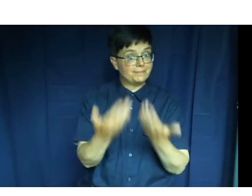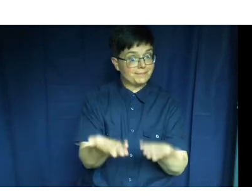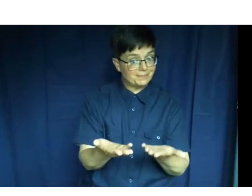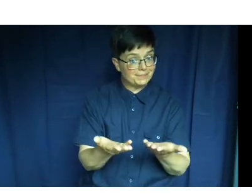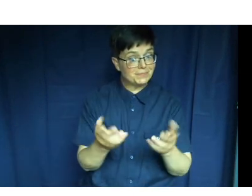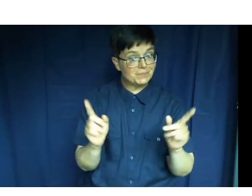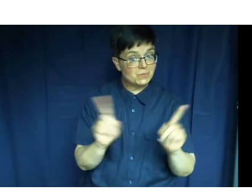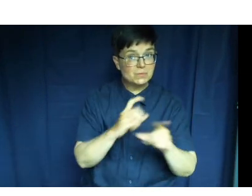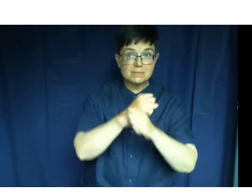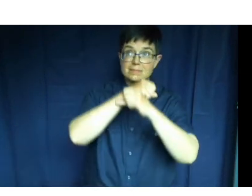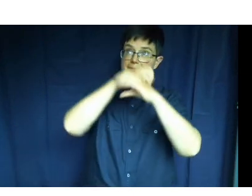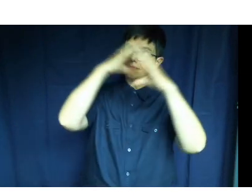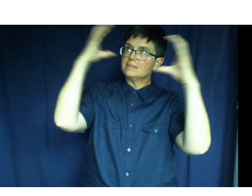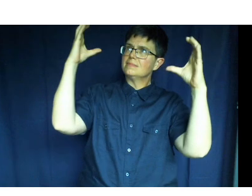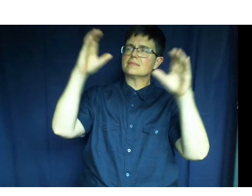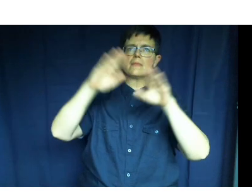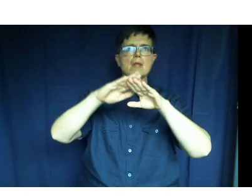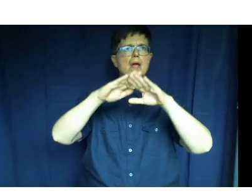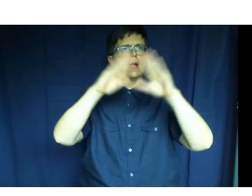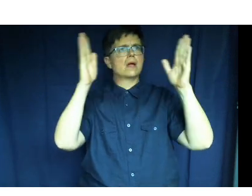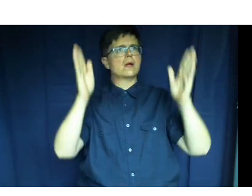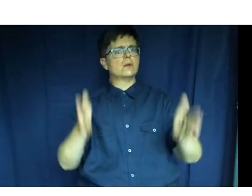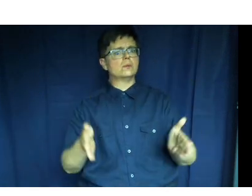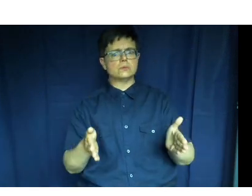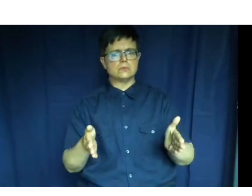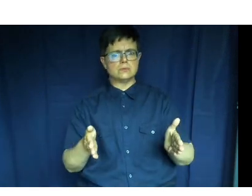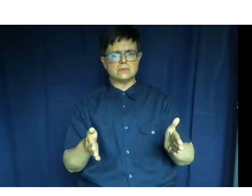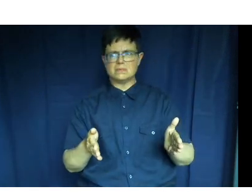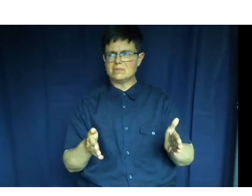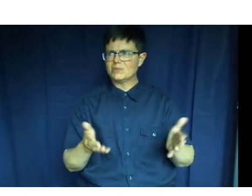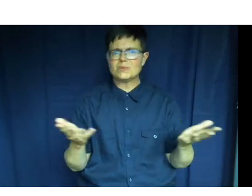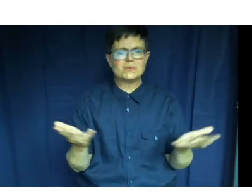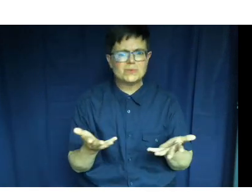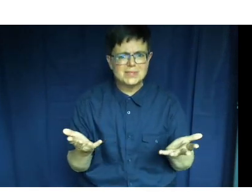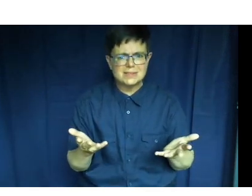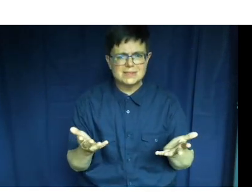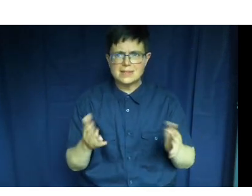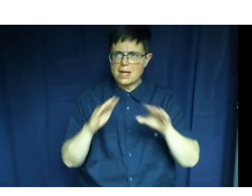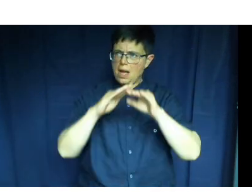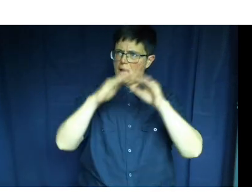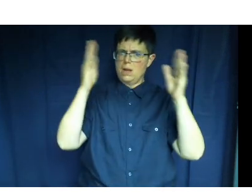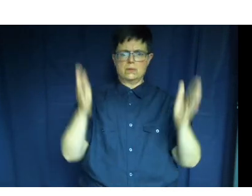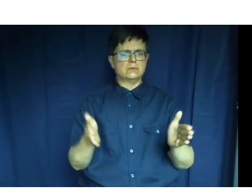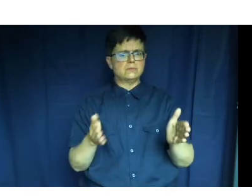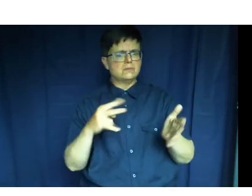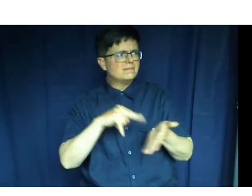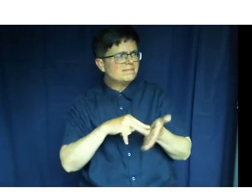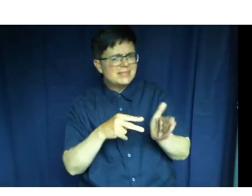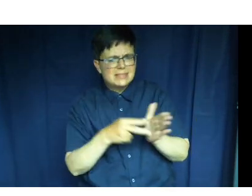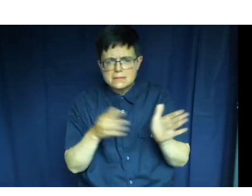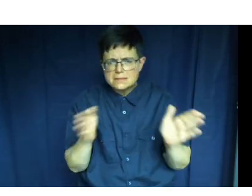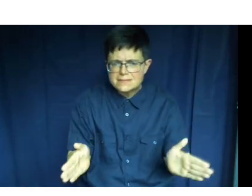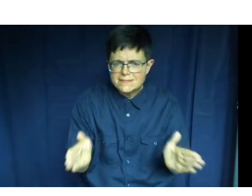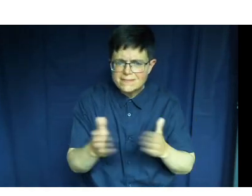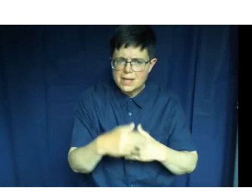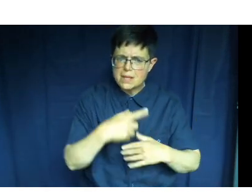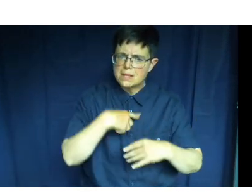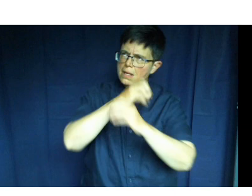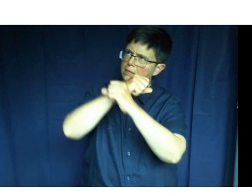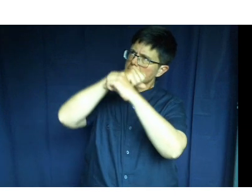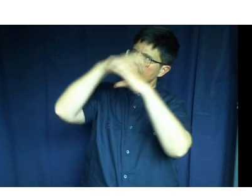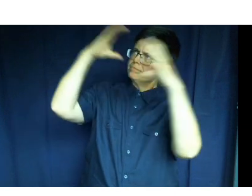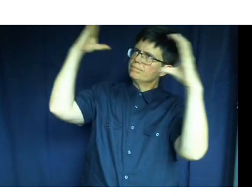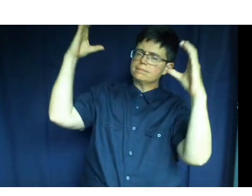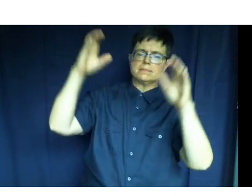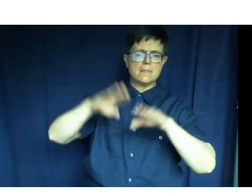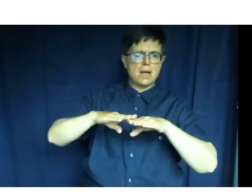to start out with the question, what is a house? How do we define a house? What is the concept that